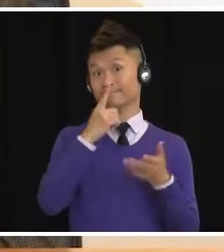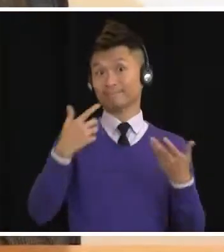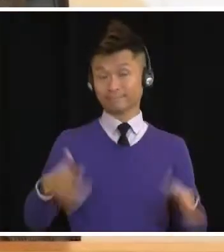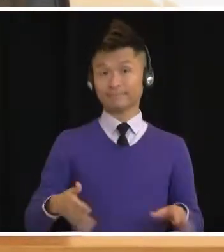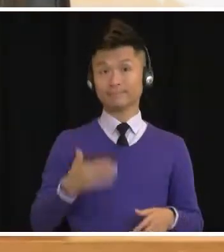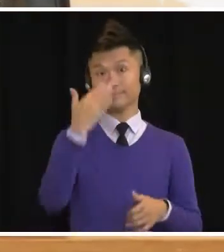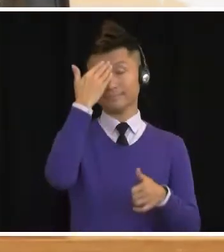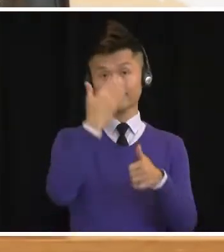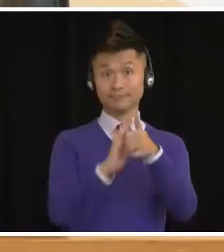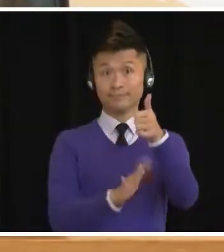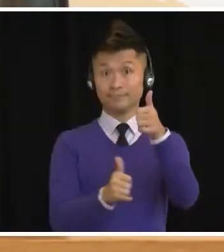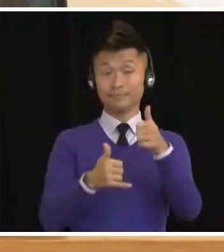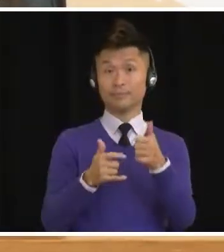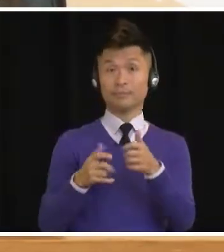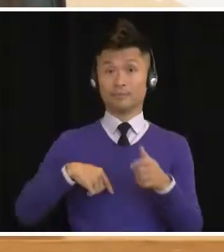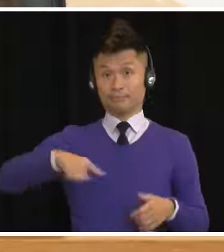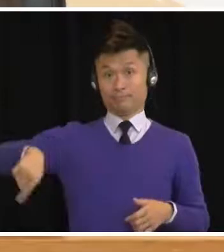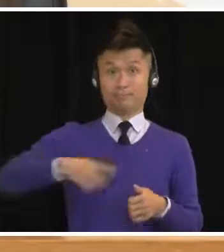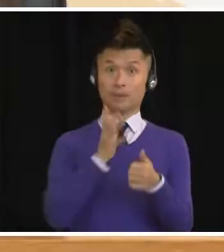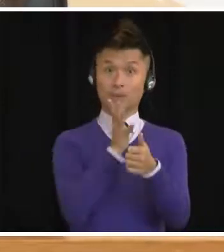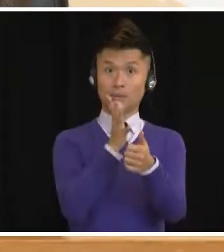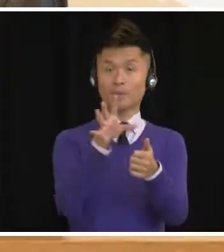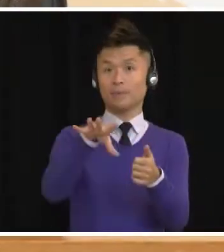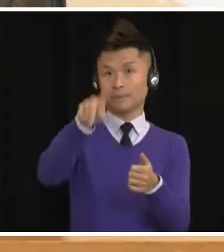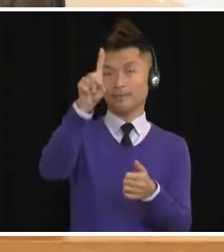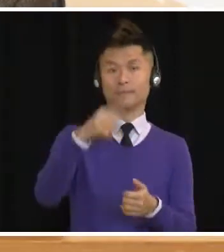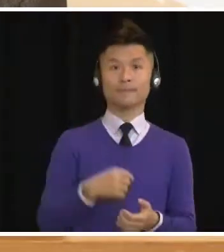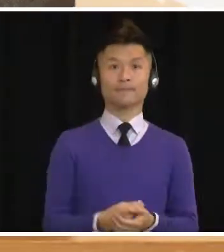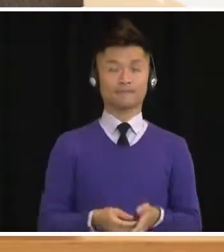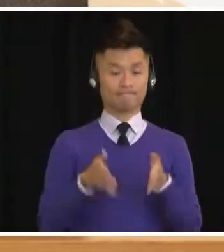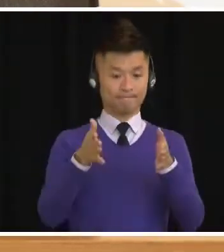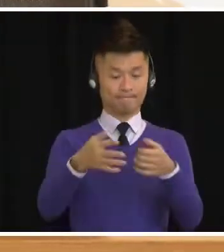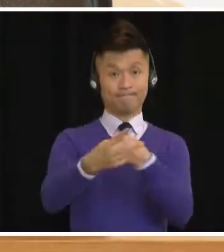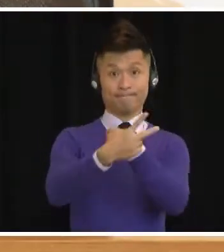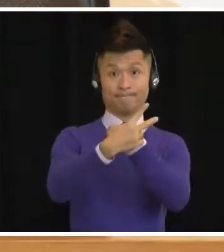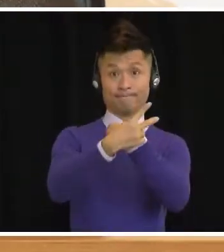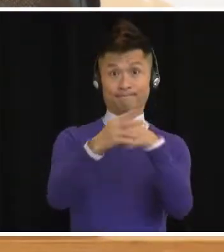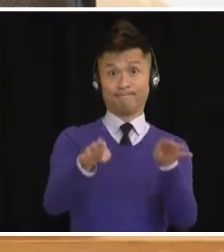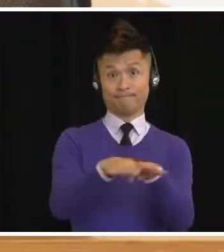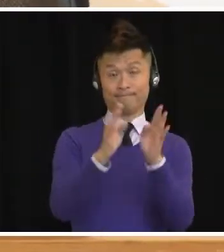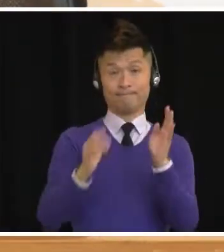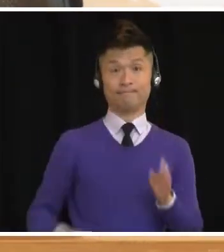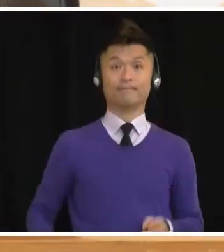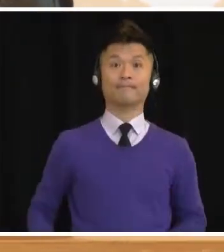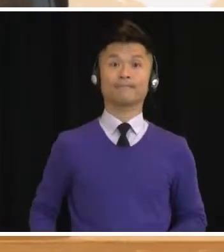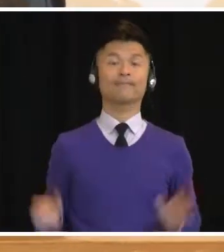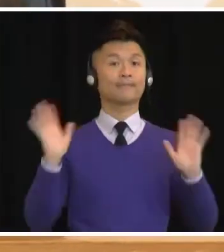with cluster or chapter 2 on the definition of the child.